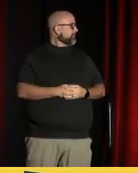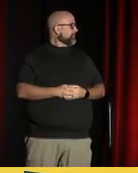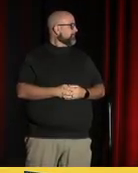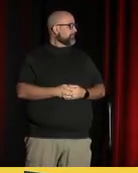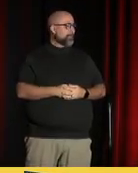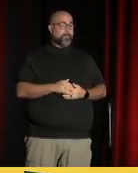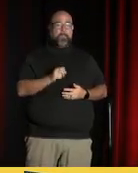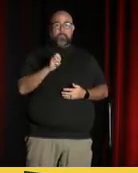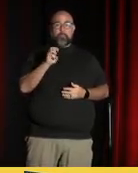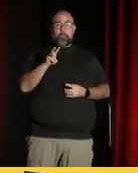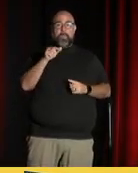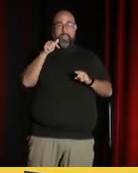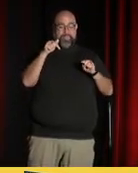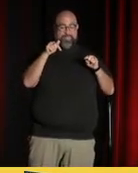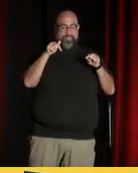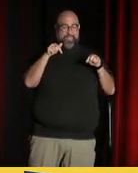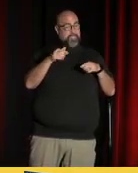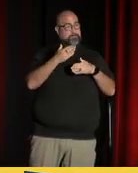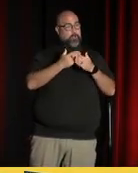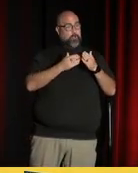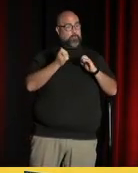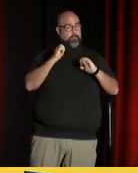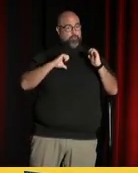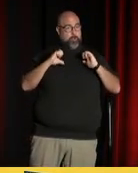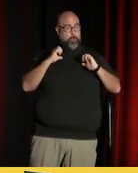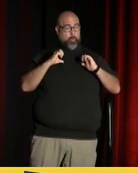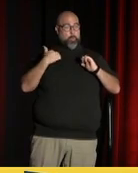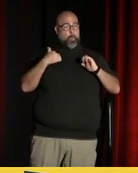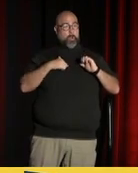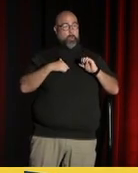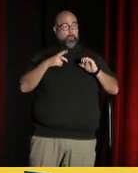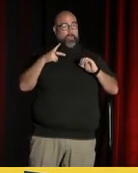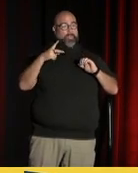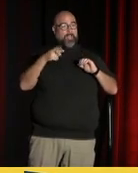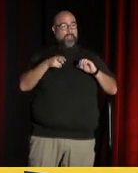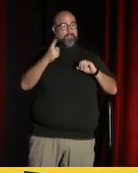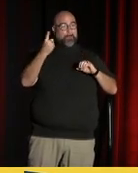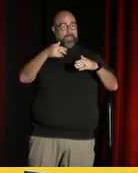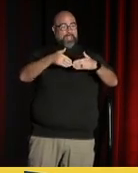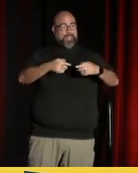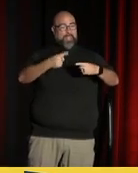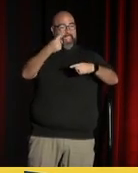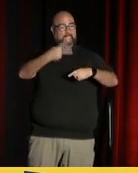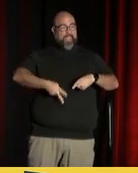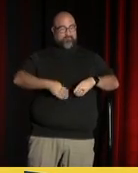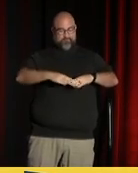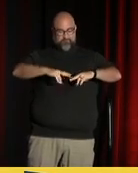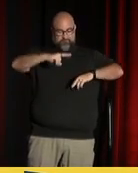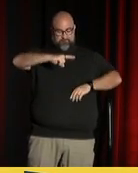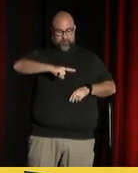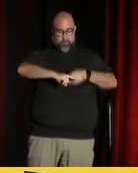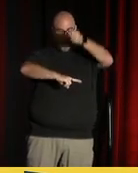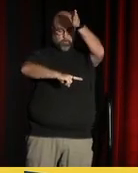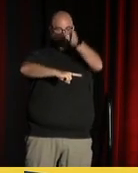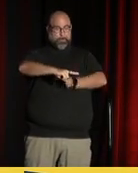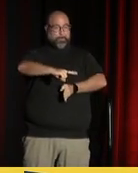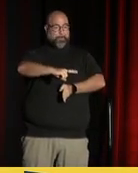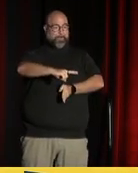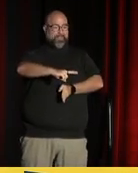Andrew, this is the point in the show where we cut somebody in half.